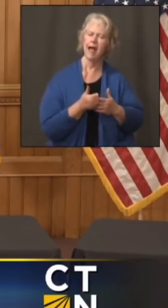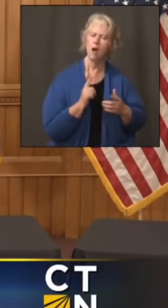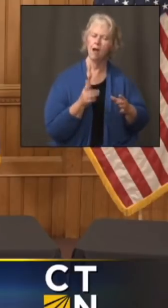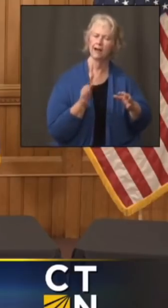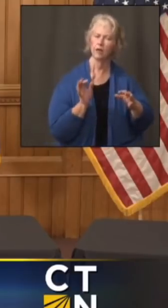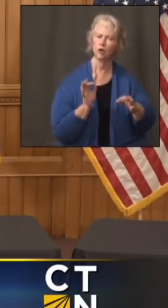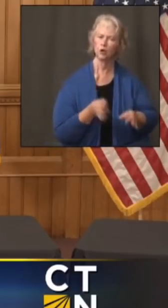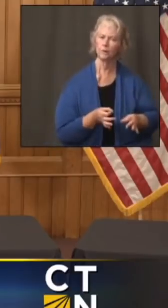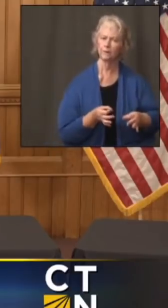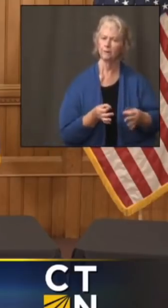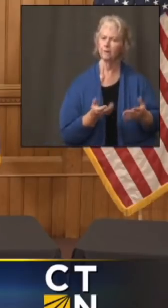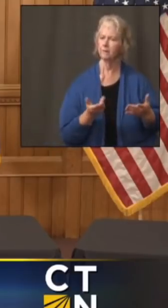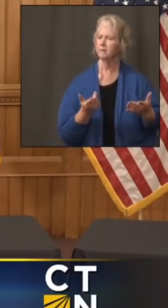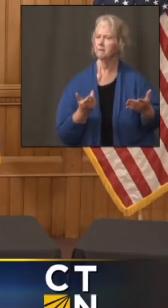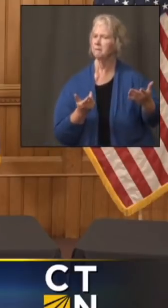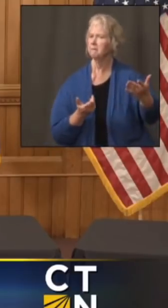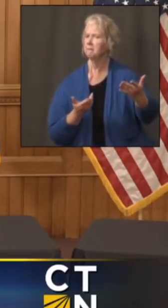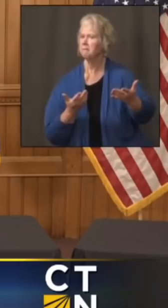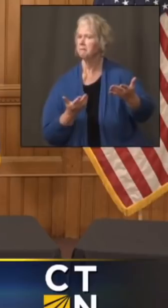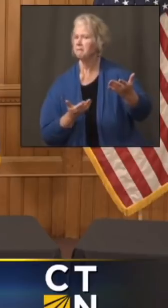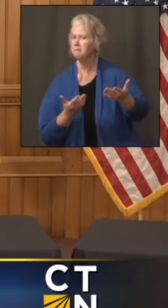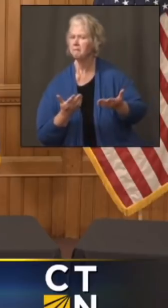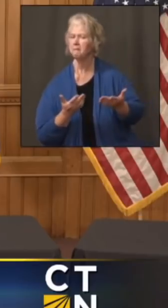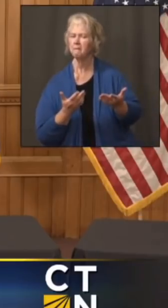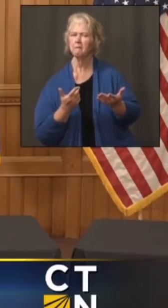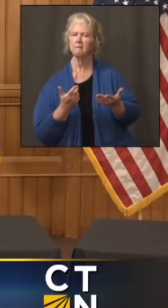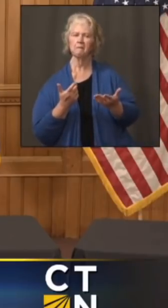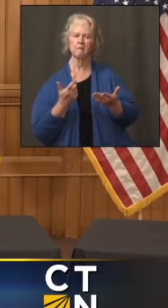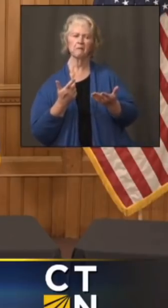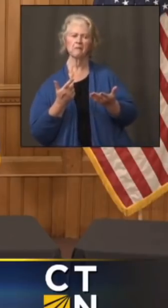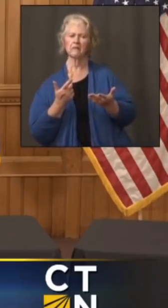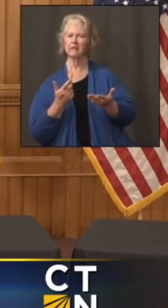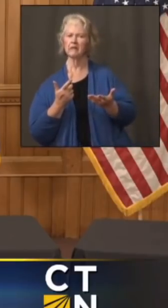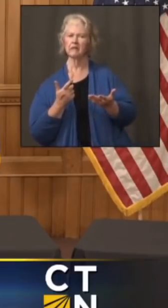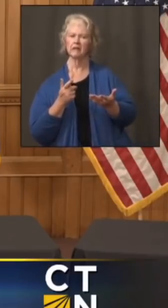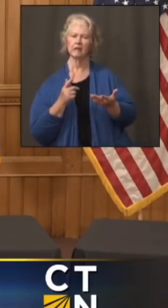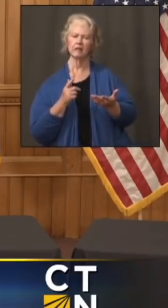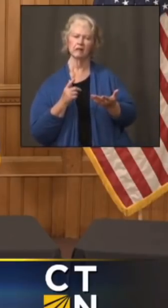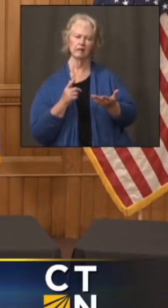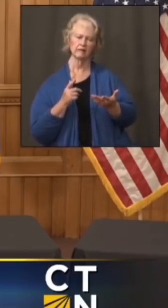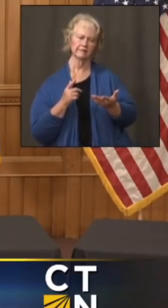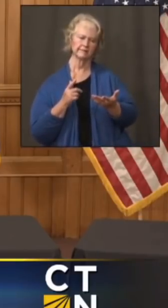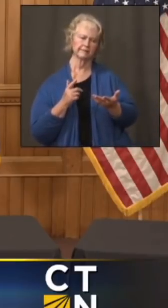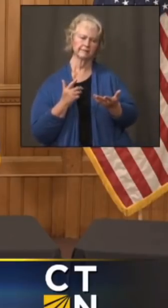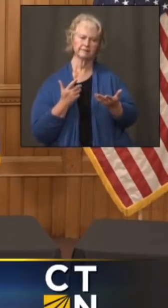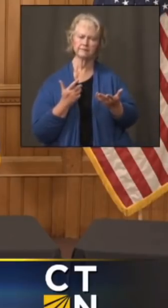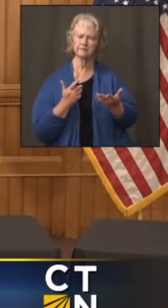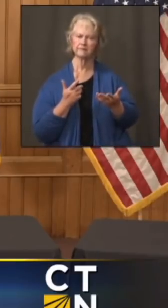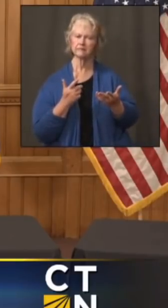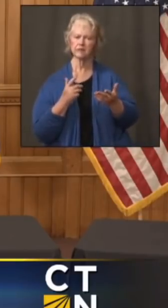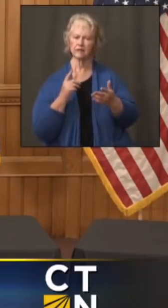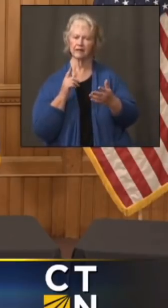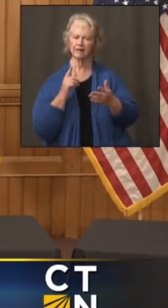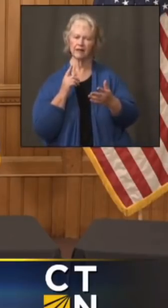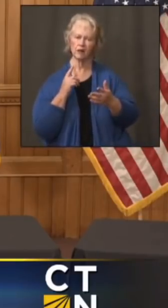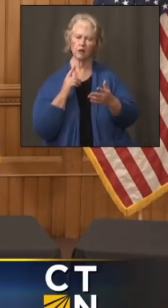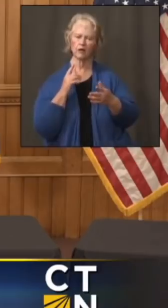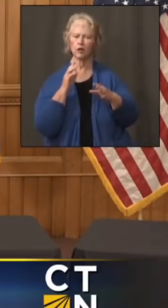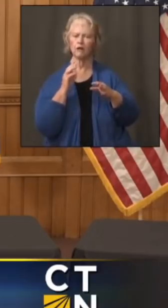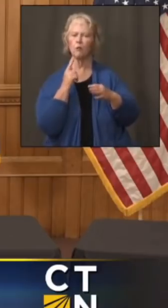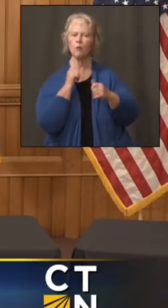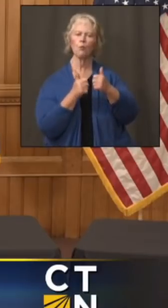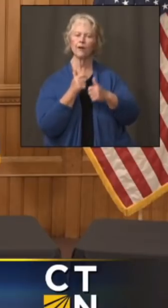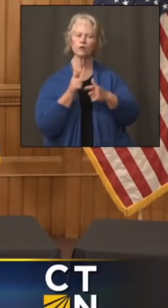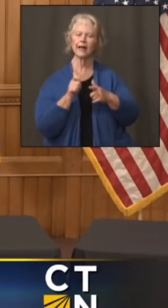these communities when it comes to stopping the phase-in of the different